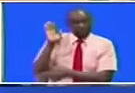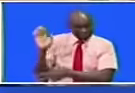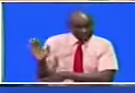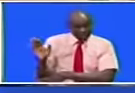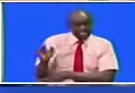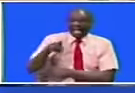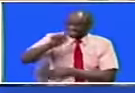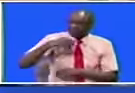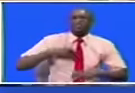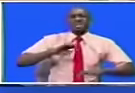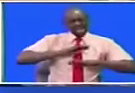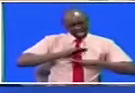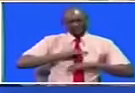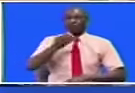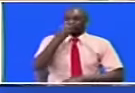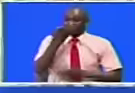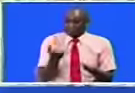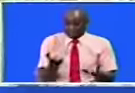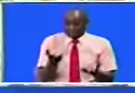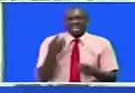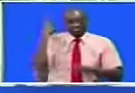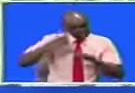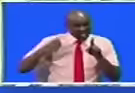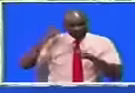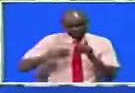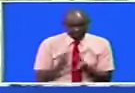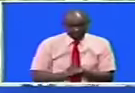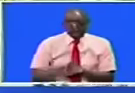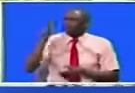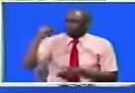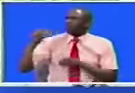guaranteeing them enough food all year round.